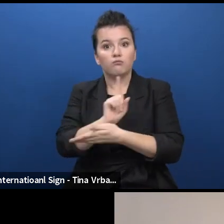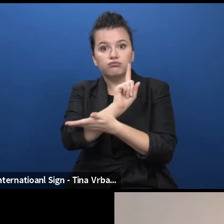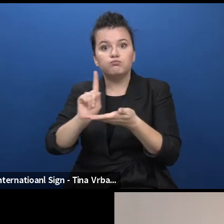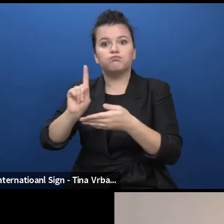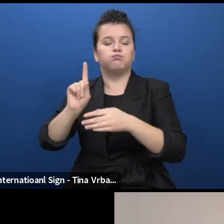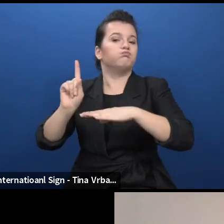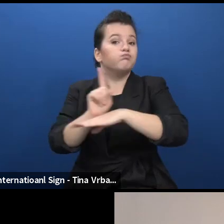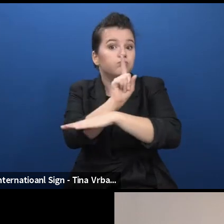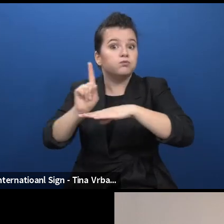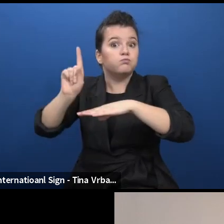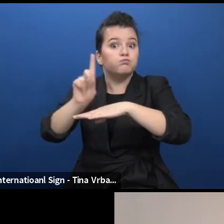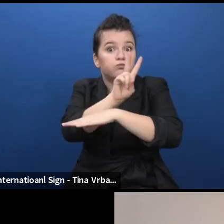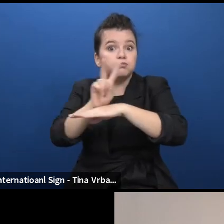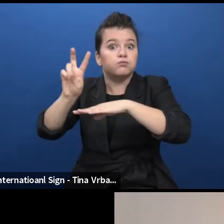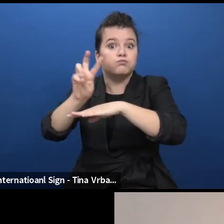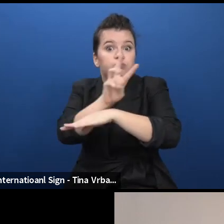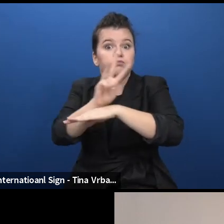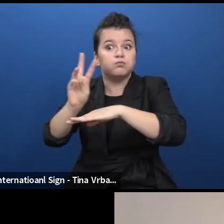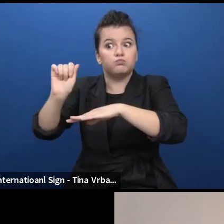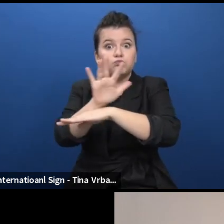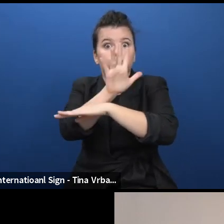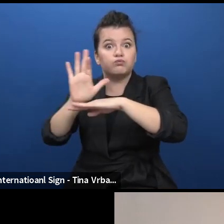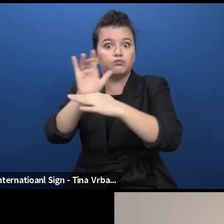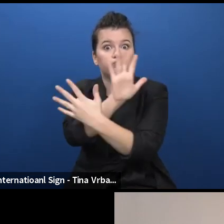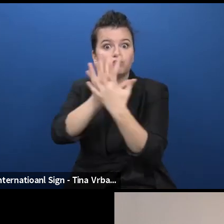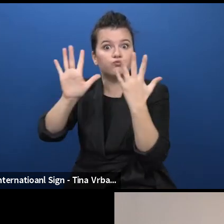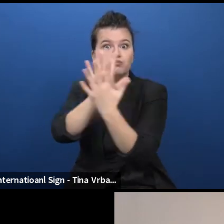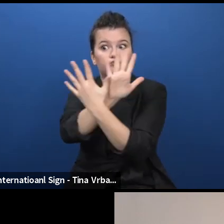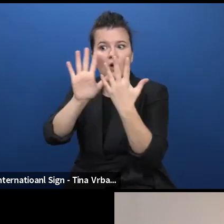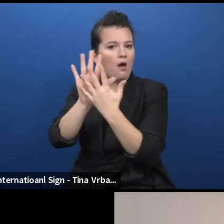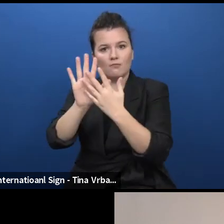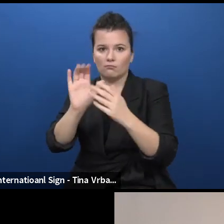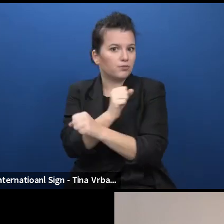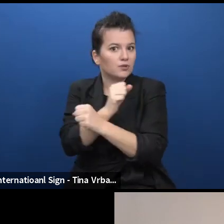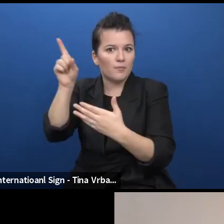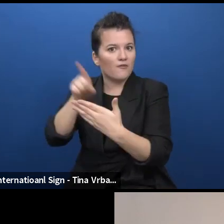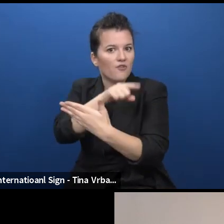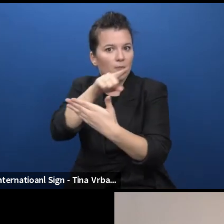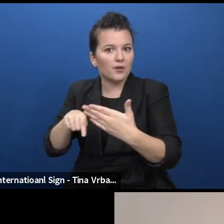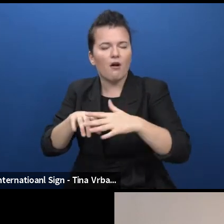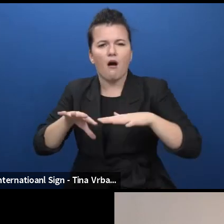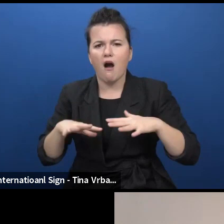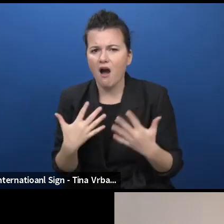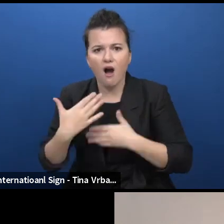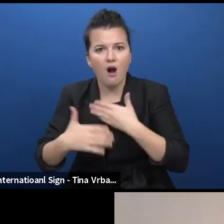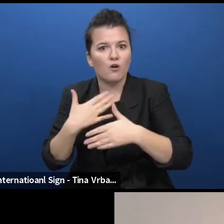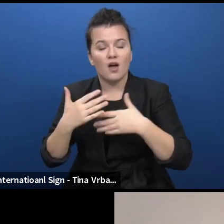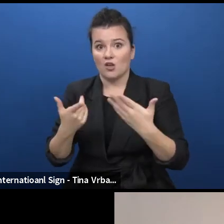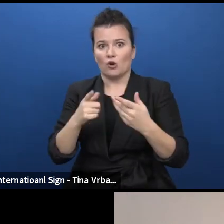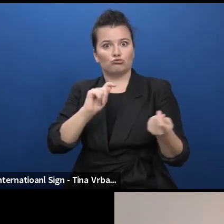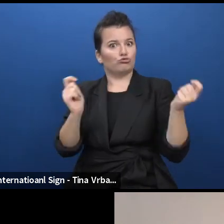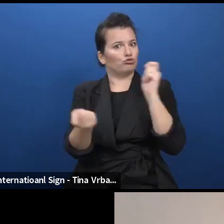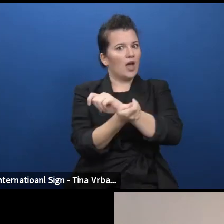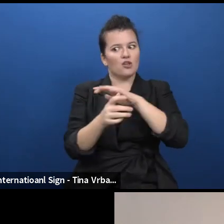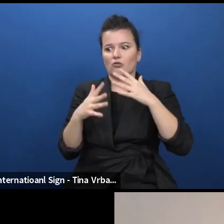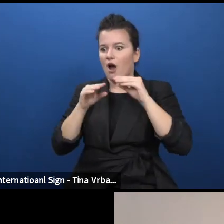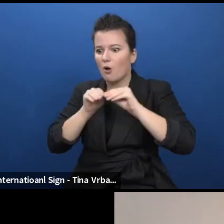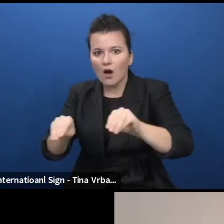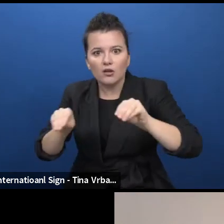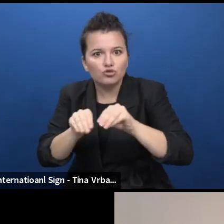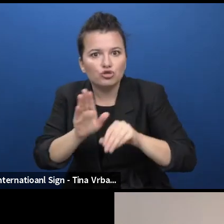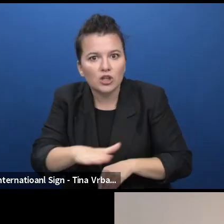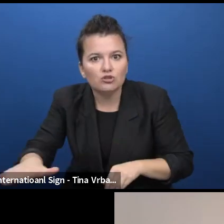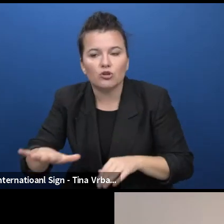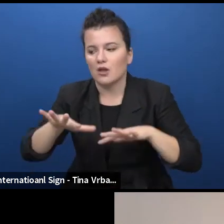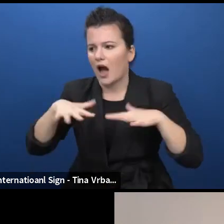of the human being, all ages, starting from the way we raise and educate children, the way we interact, manifest with